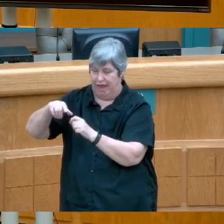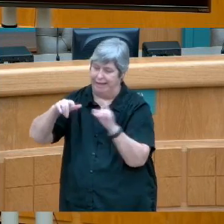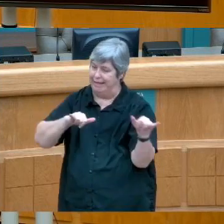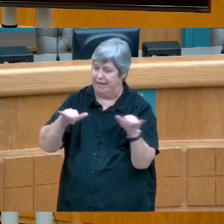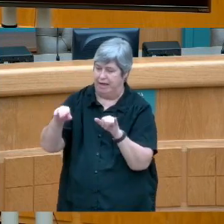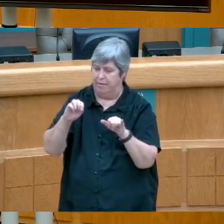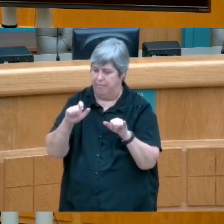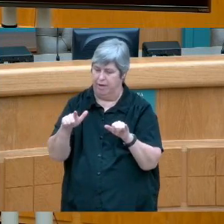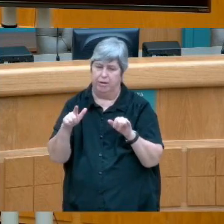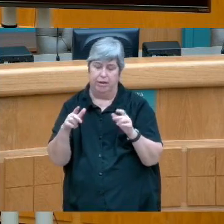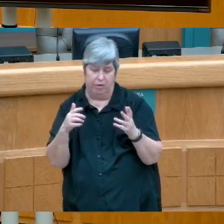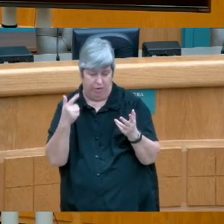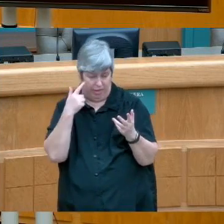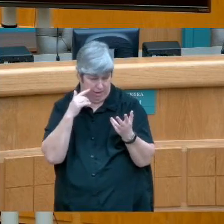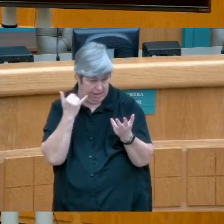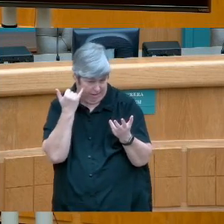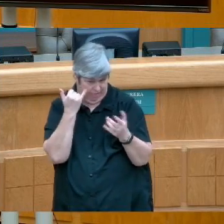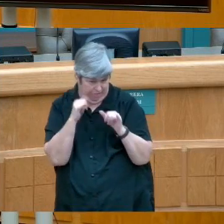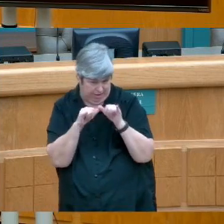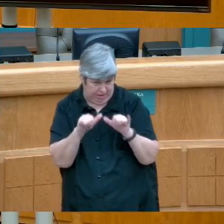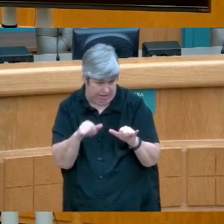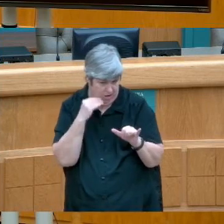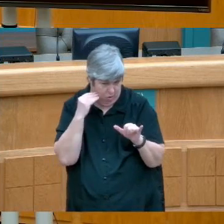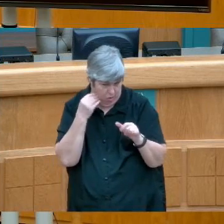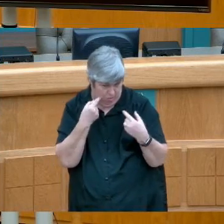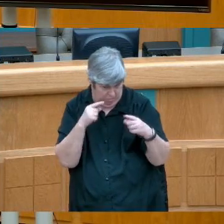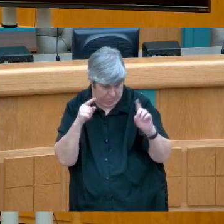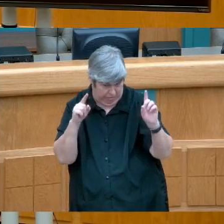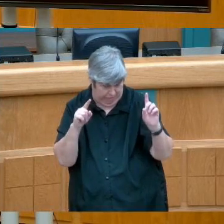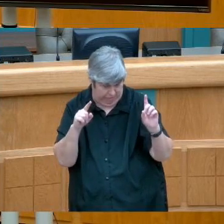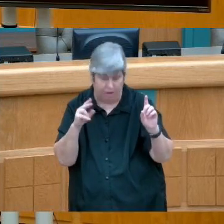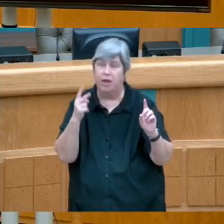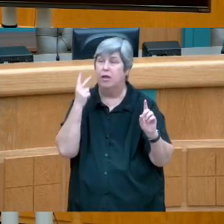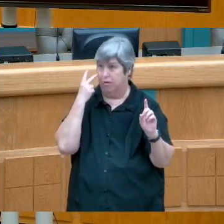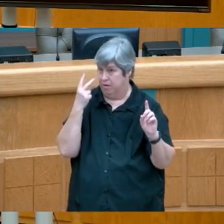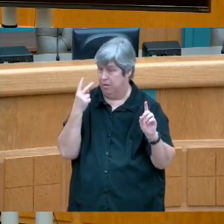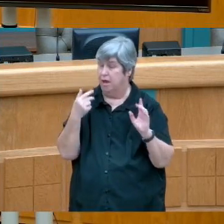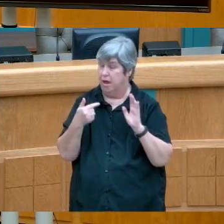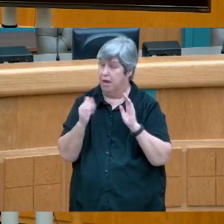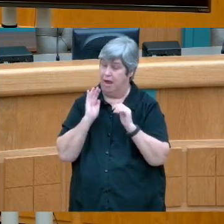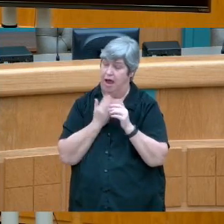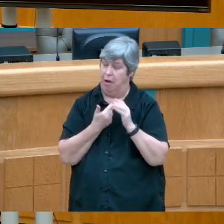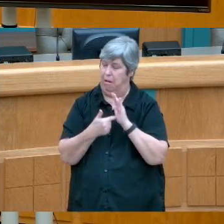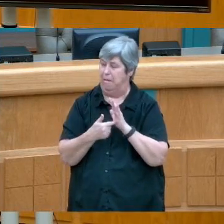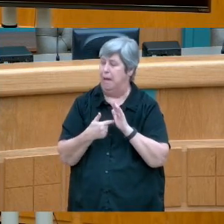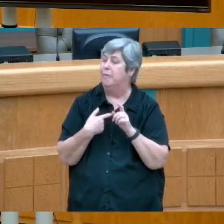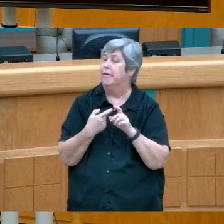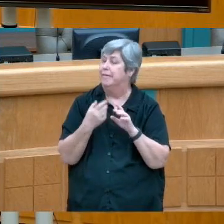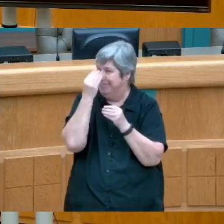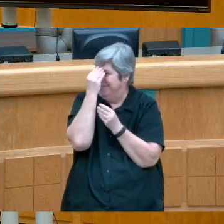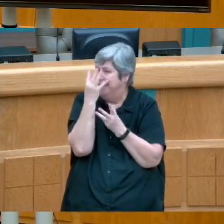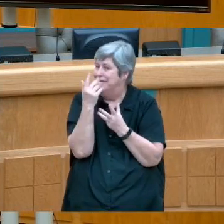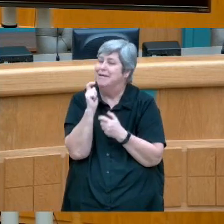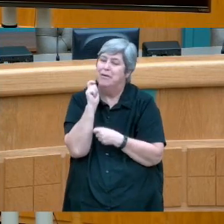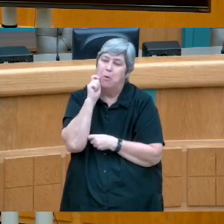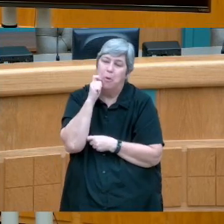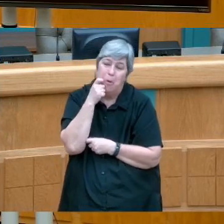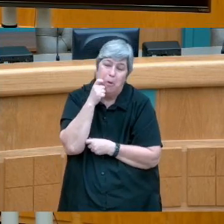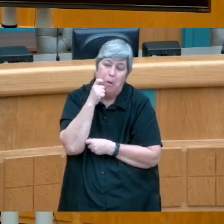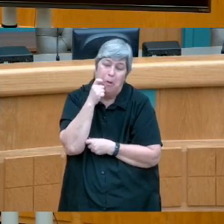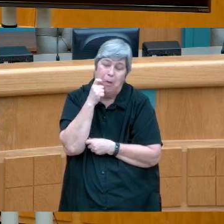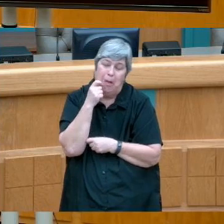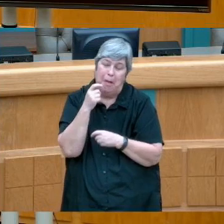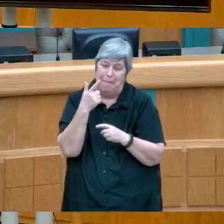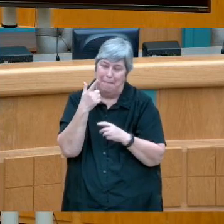focus on, is the stay-at-home working? And you'll see it through the models. And I'm going to tease that we have something pretty cool based on cell